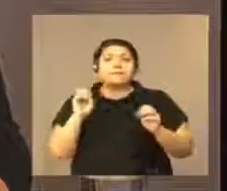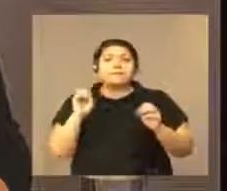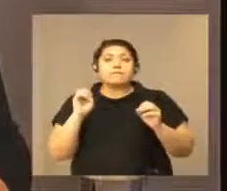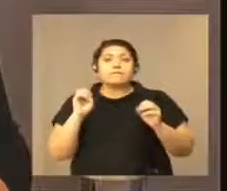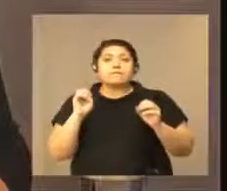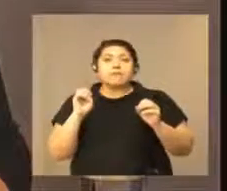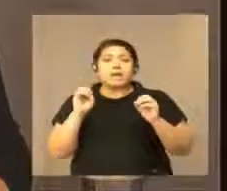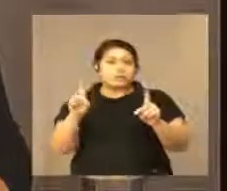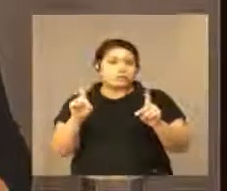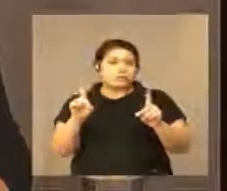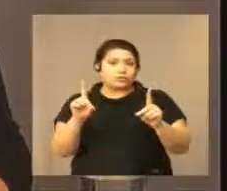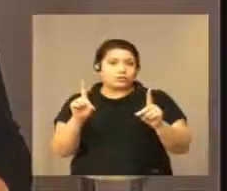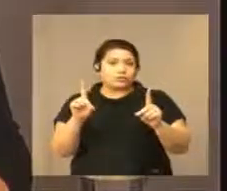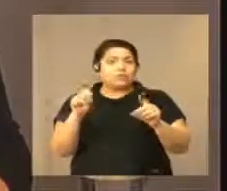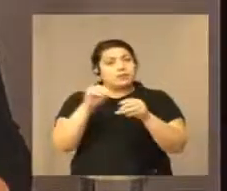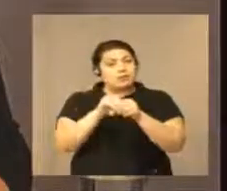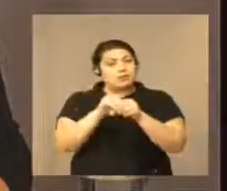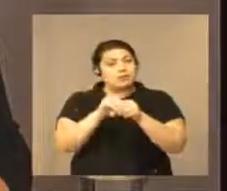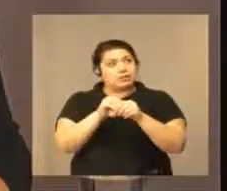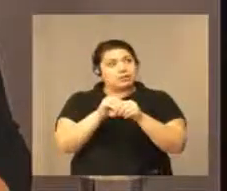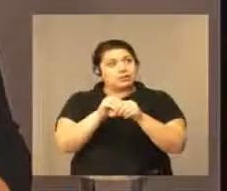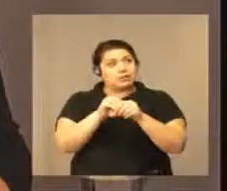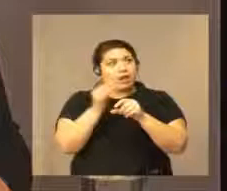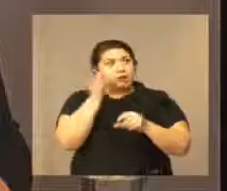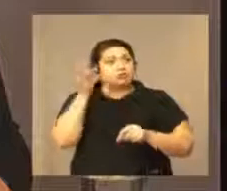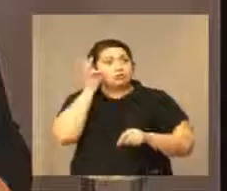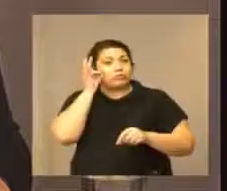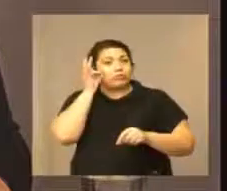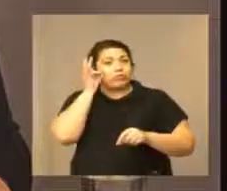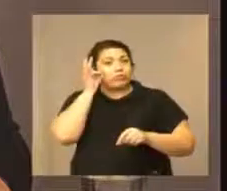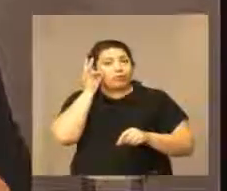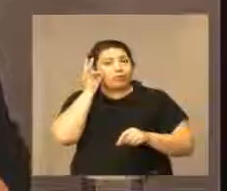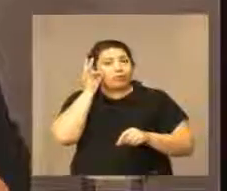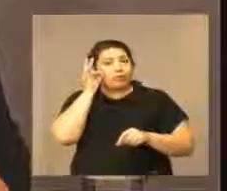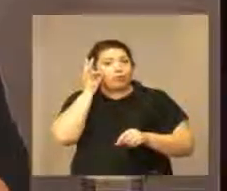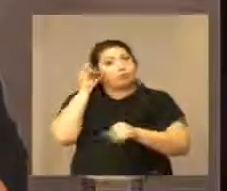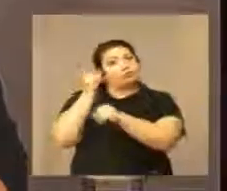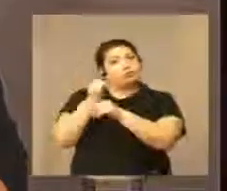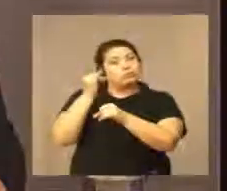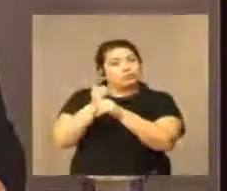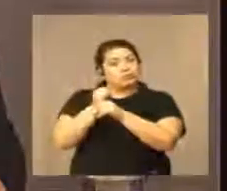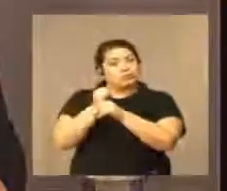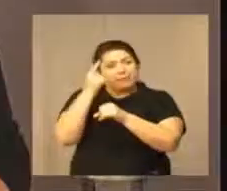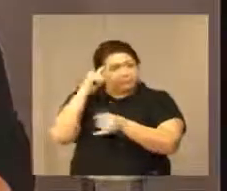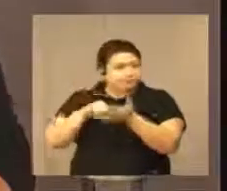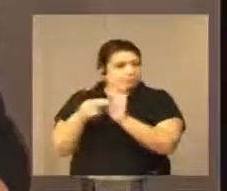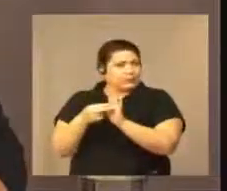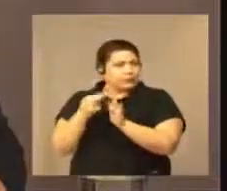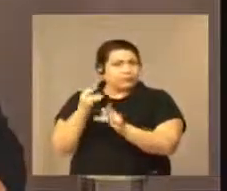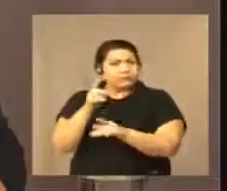why is there no deaf education and Aboriginal educations in Canada? Institutions, I would guess.